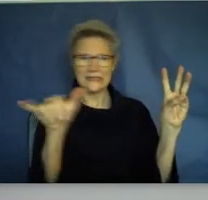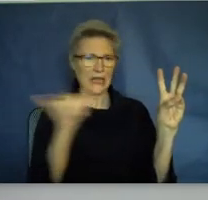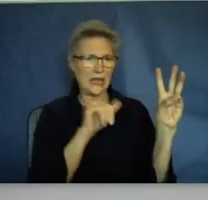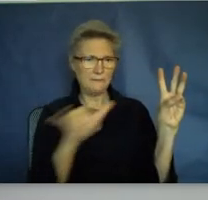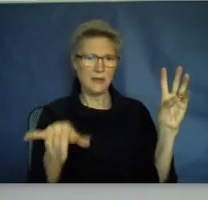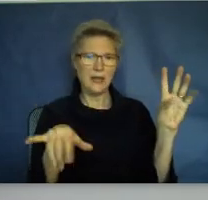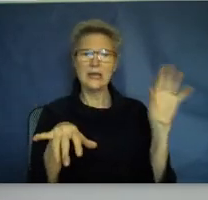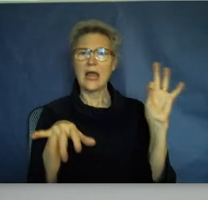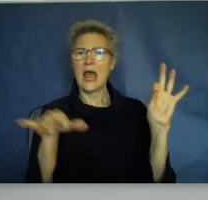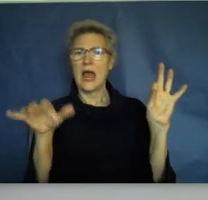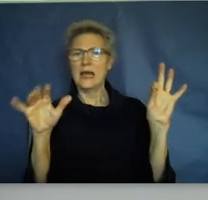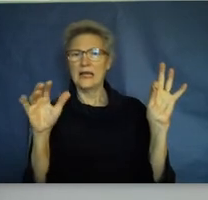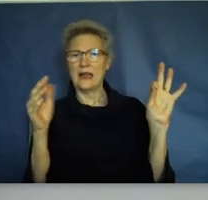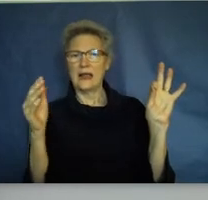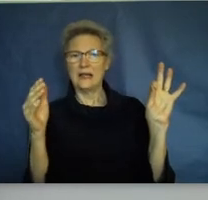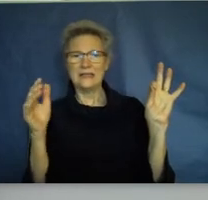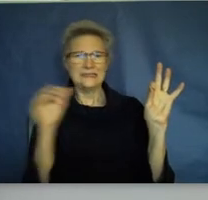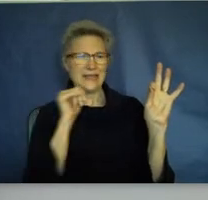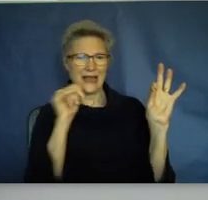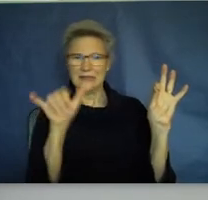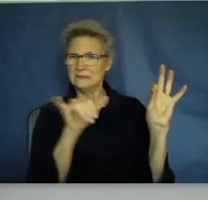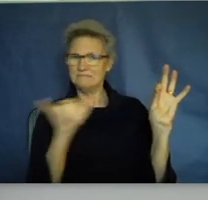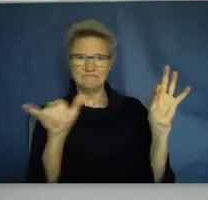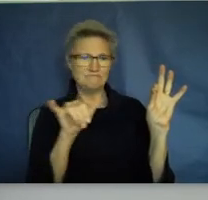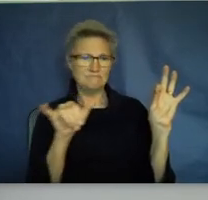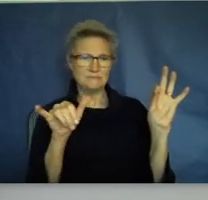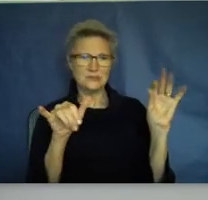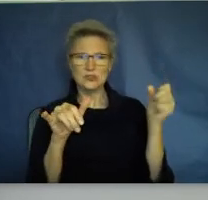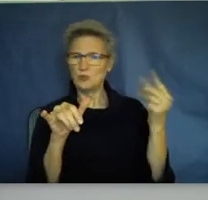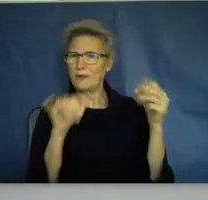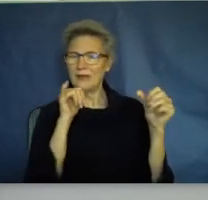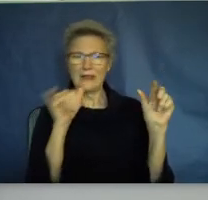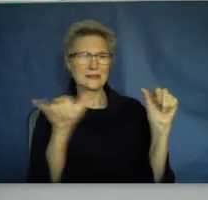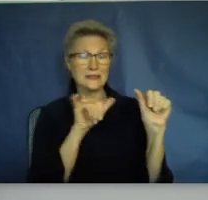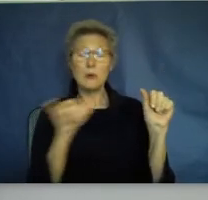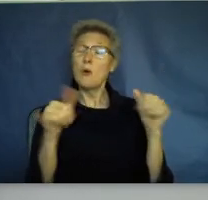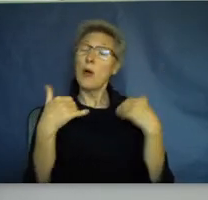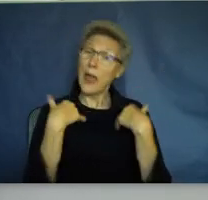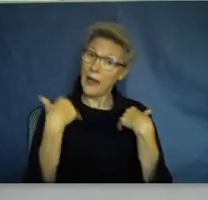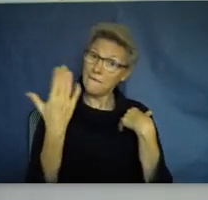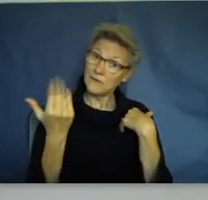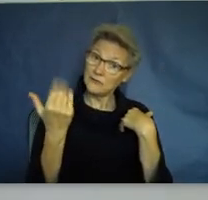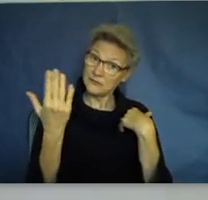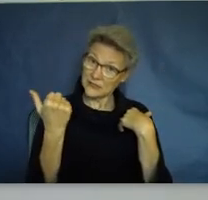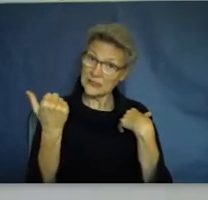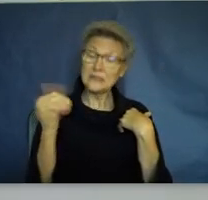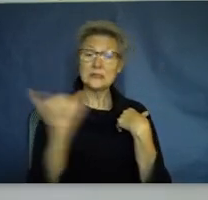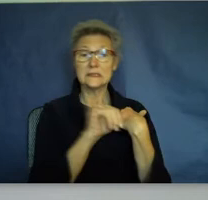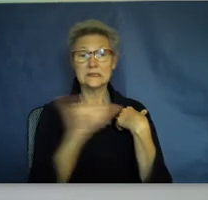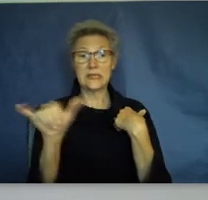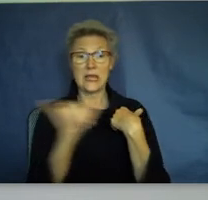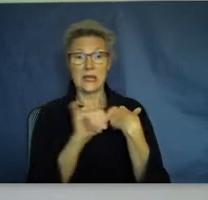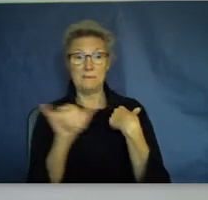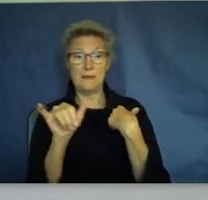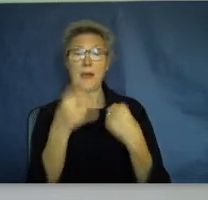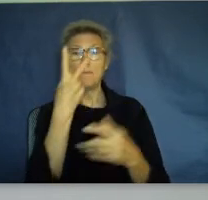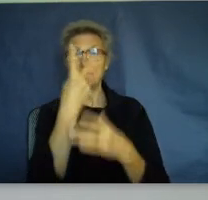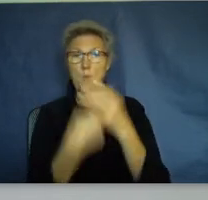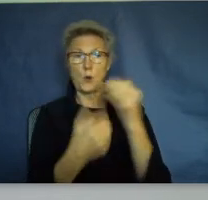in common. We don't have 9. We don't have 12, but we do have 15. That's a number that